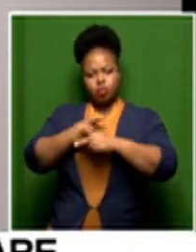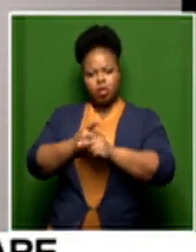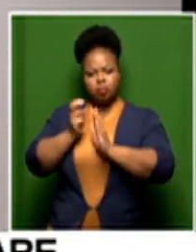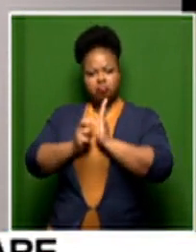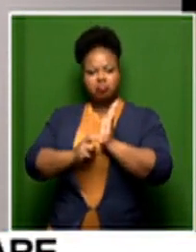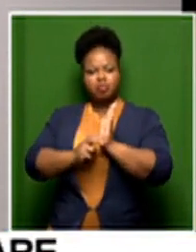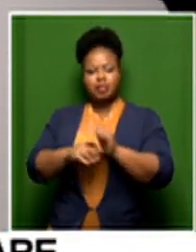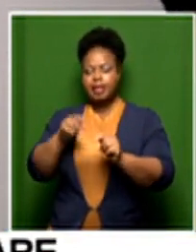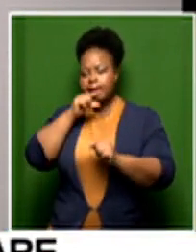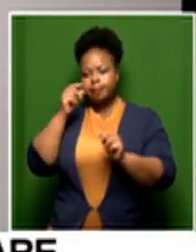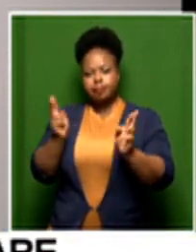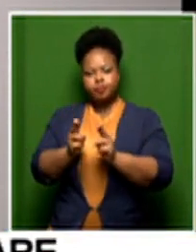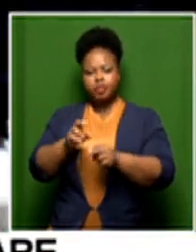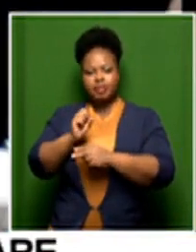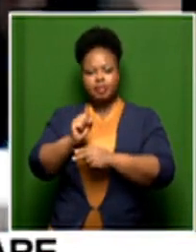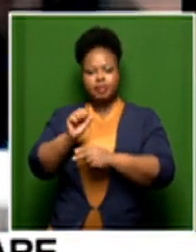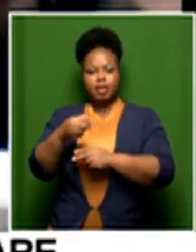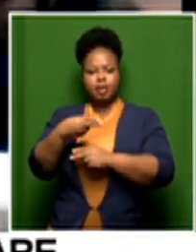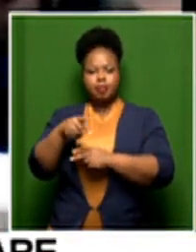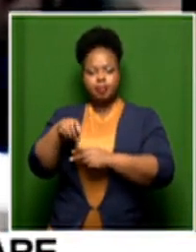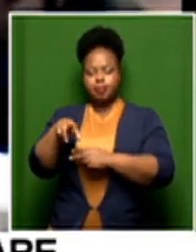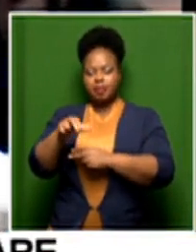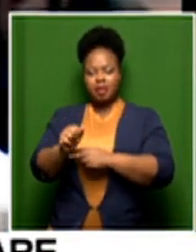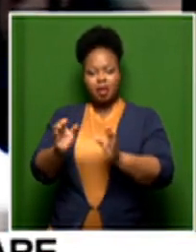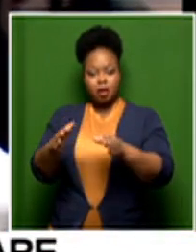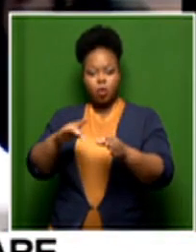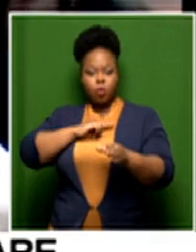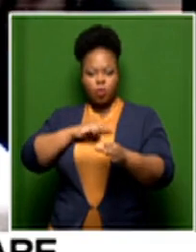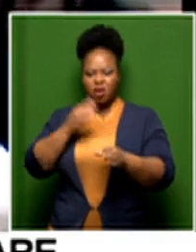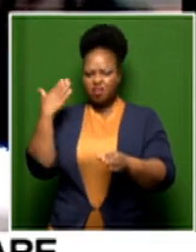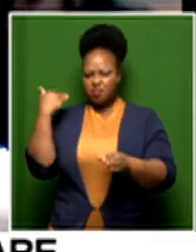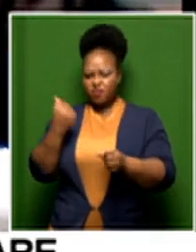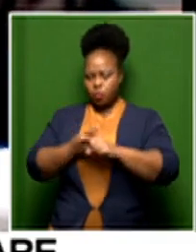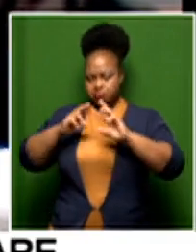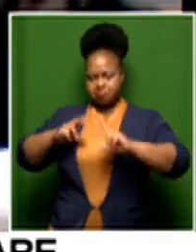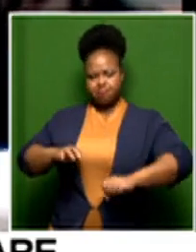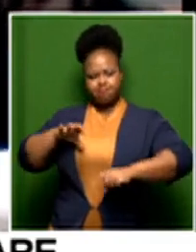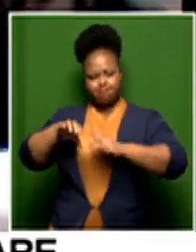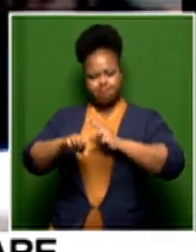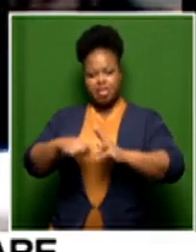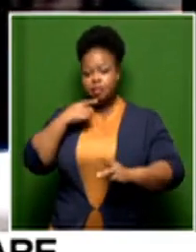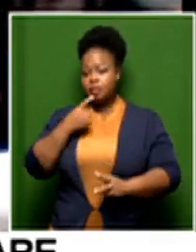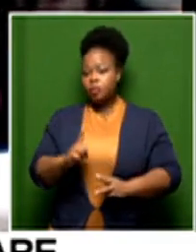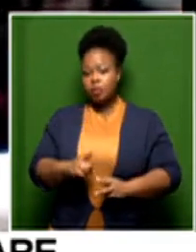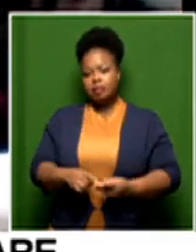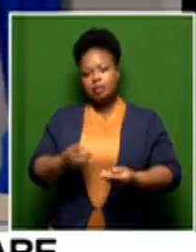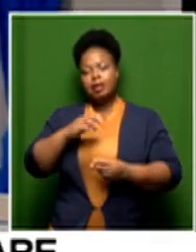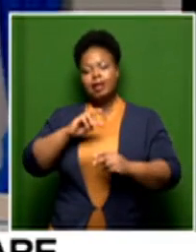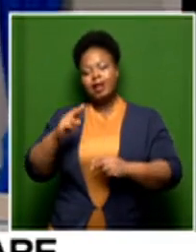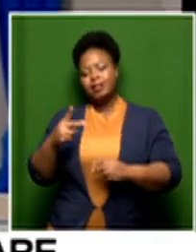Regulatory Authority, or SAHPRA. And this follows recent findings of a study which reveals that some of